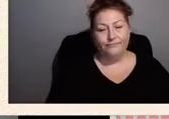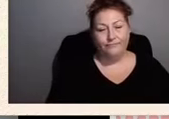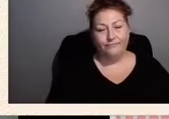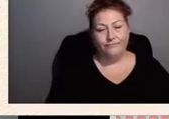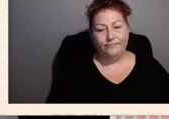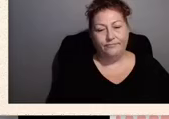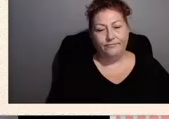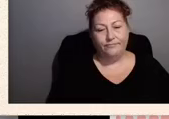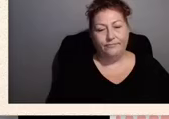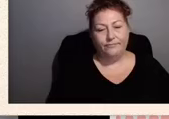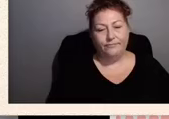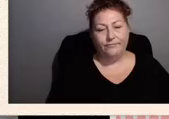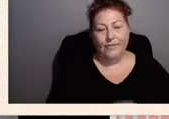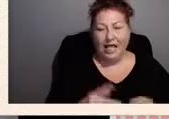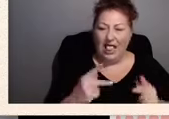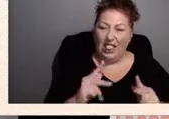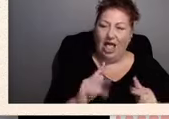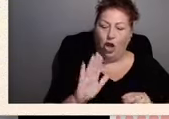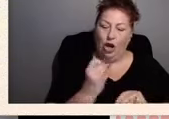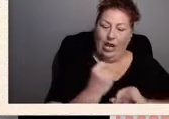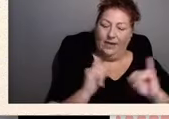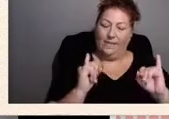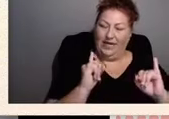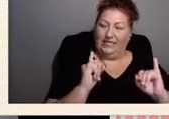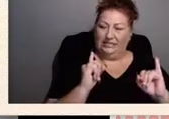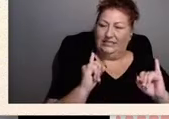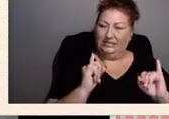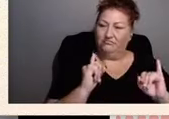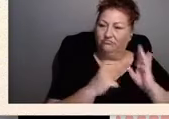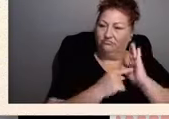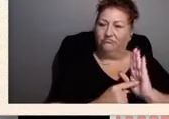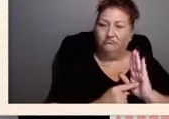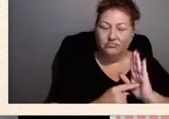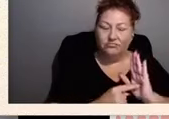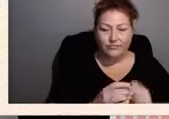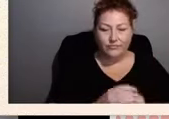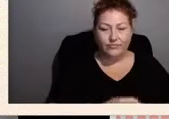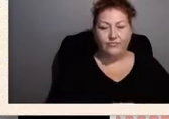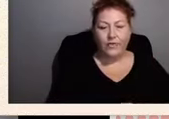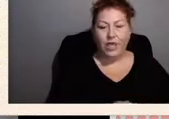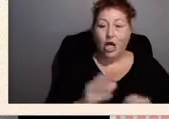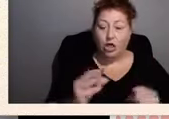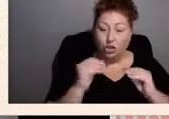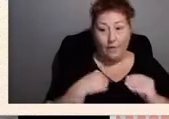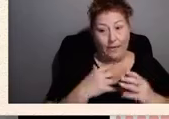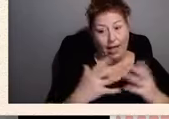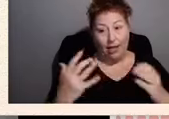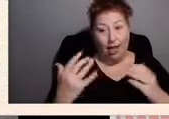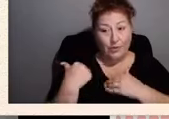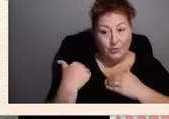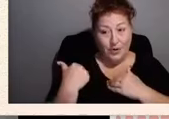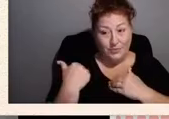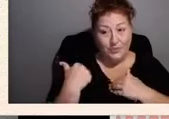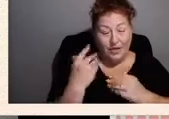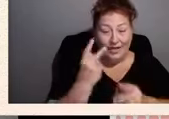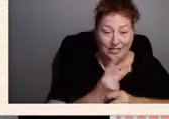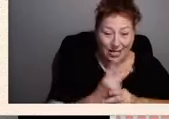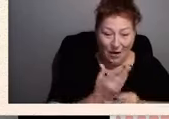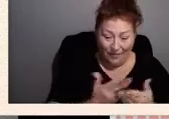independence speak for itself. It's taught me a lot of responsibility, taking care of things on my